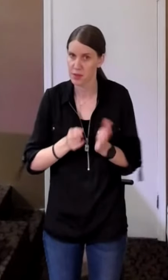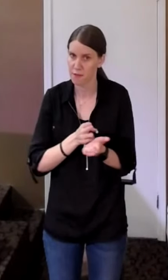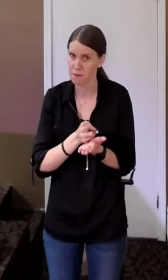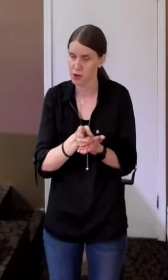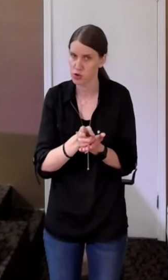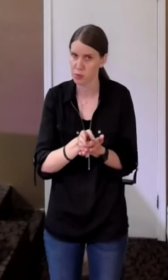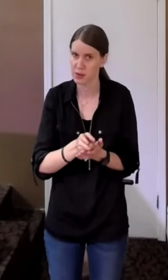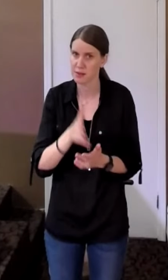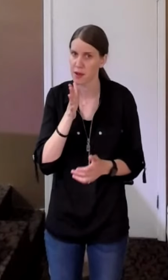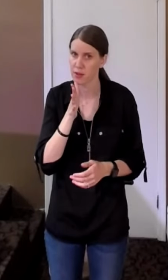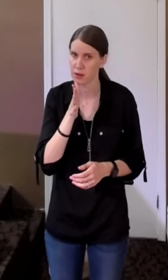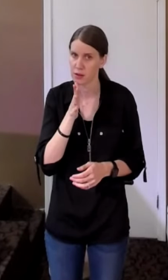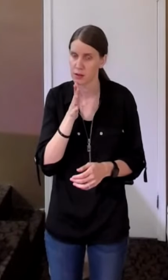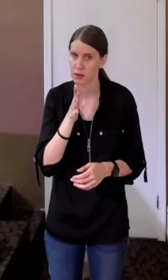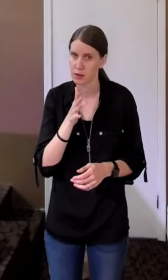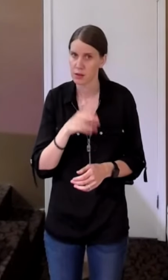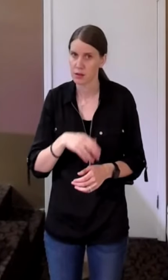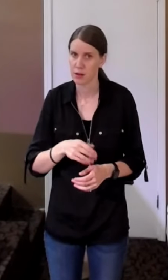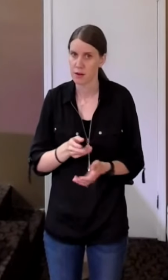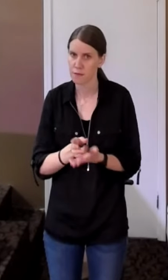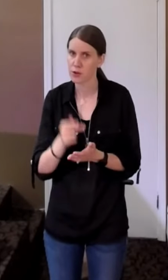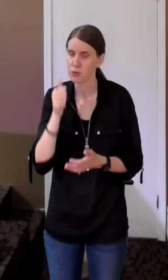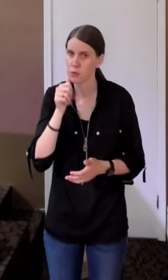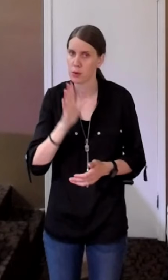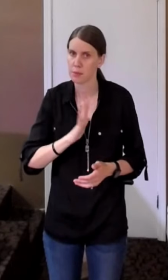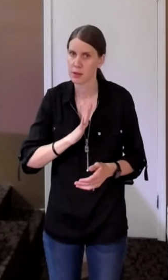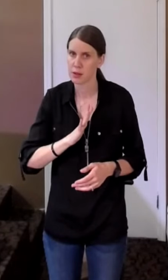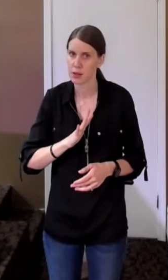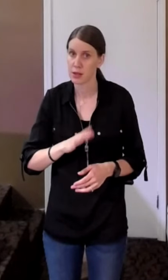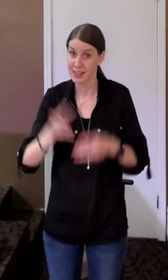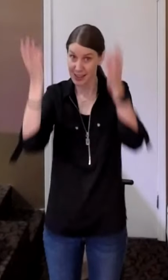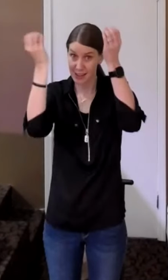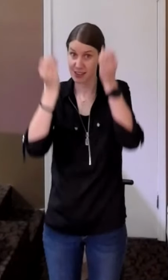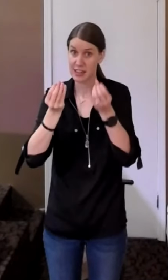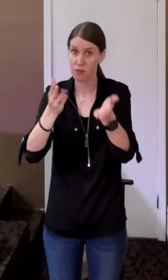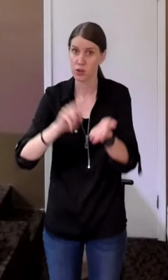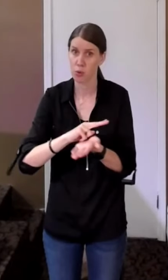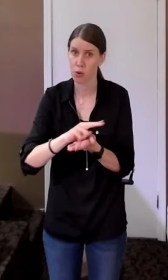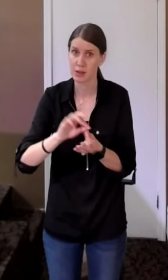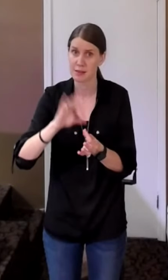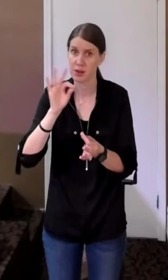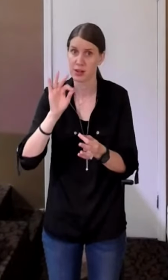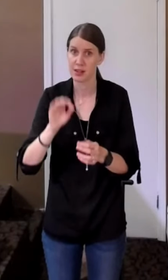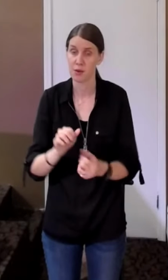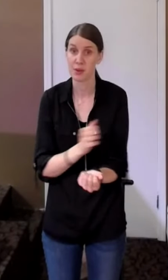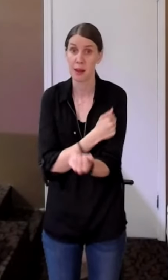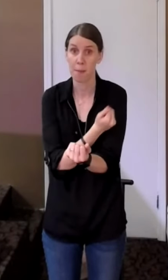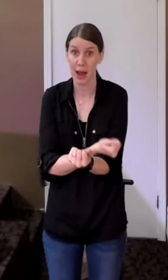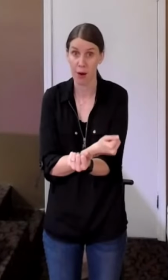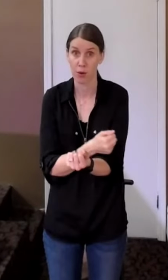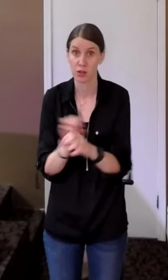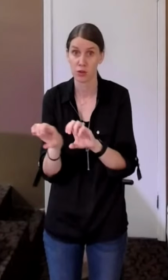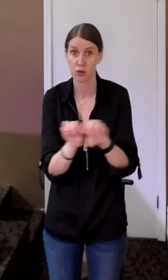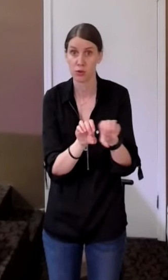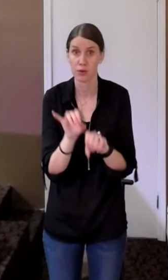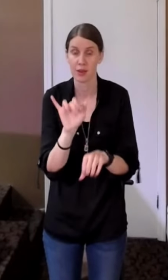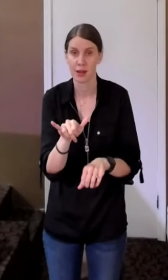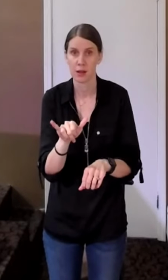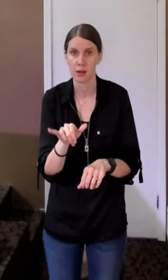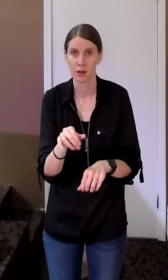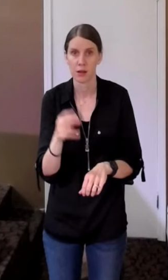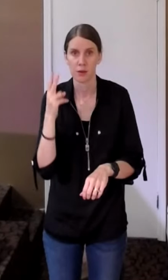virtuous mother, be this virtuous woman. And He's given you a Holy Spirit that will give you the power to do it. You know, our theme for the